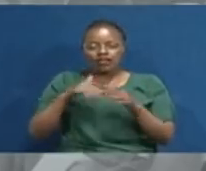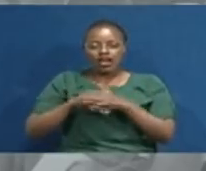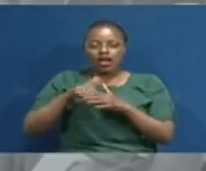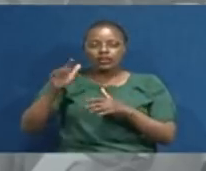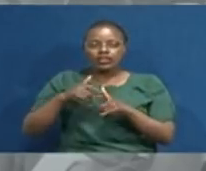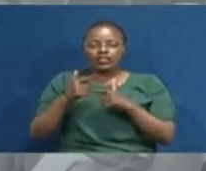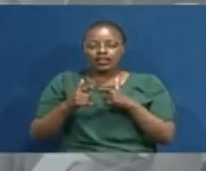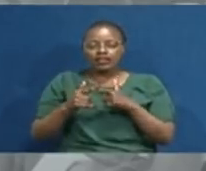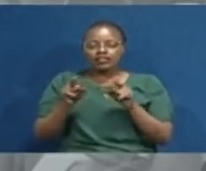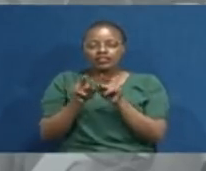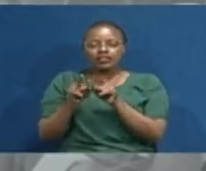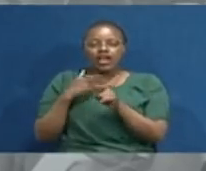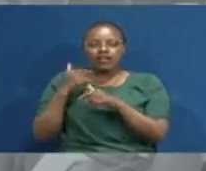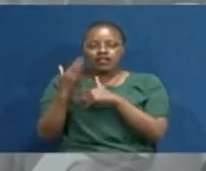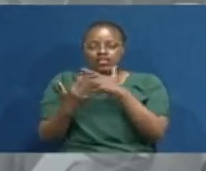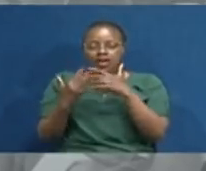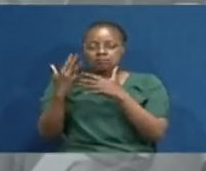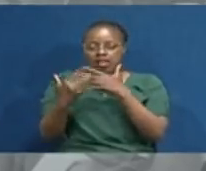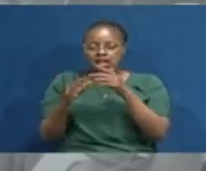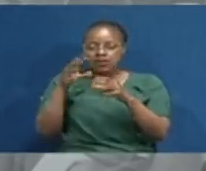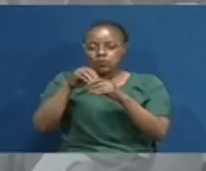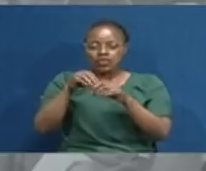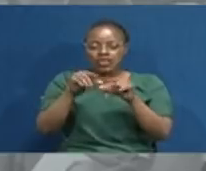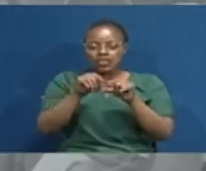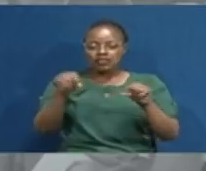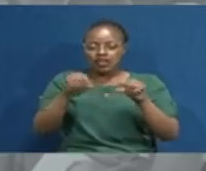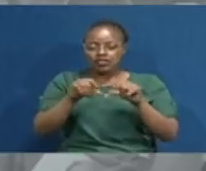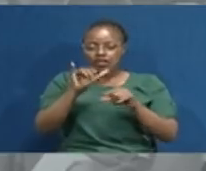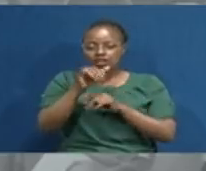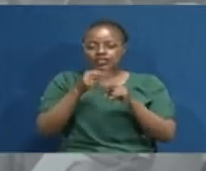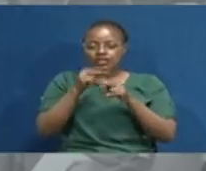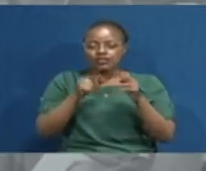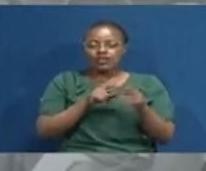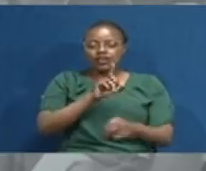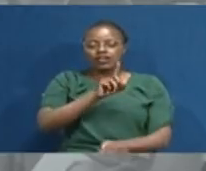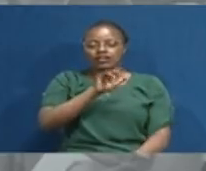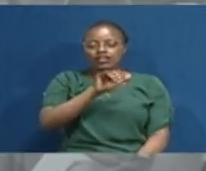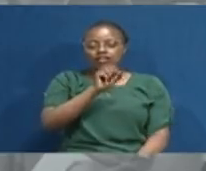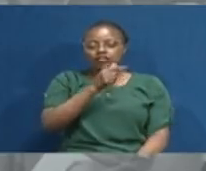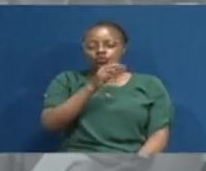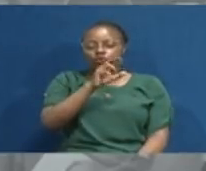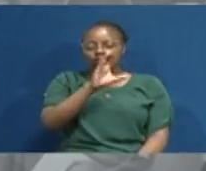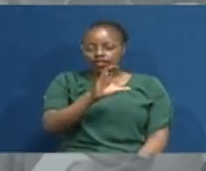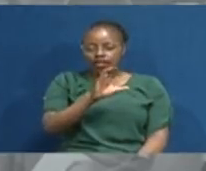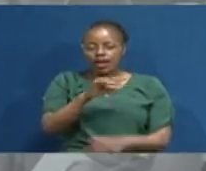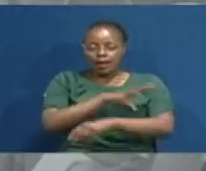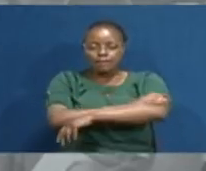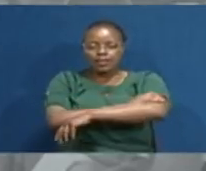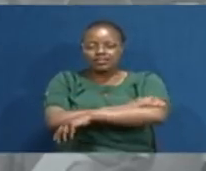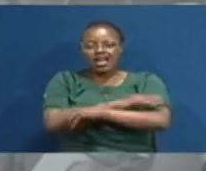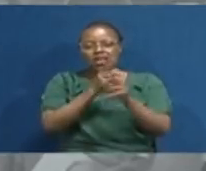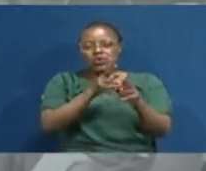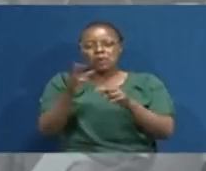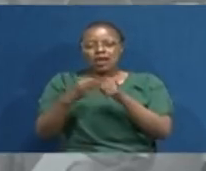out, there's still some blood pooling within the vessels. And that's what we call the diastolic pressure. And a normal number for that would be